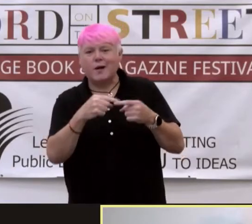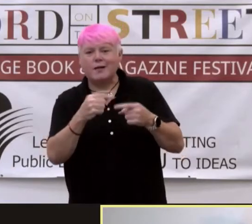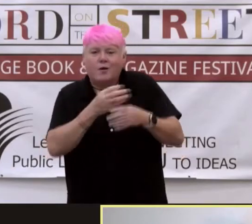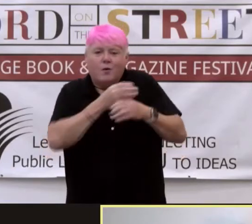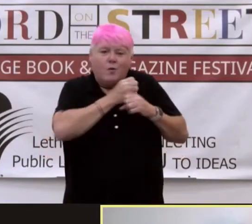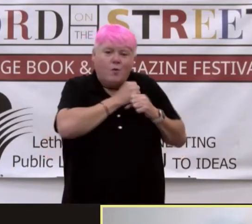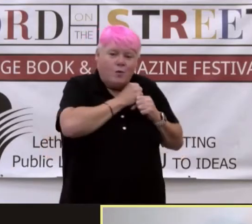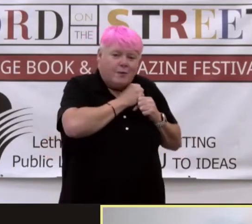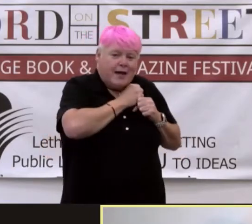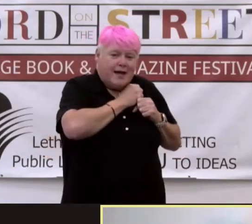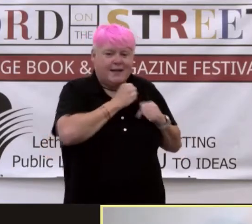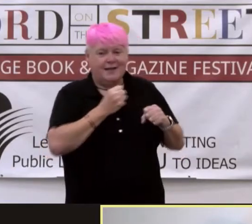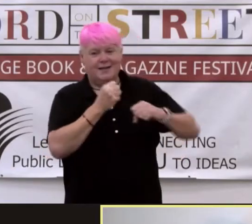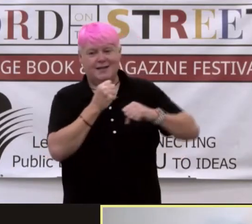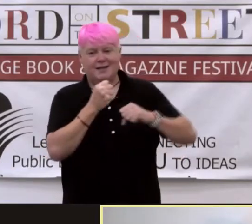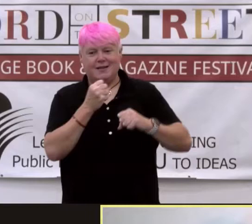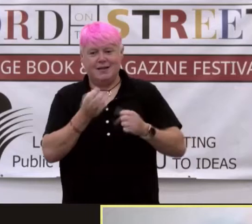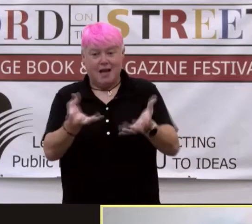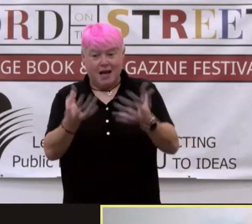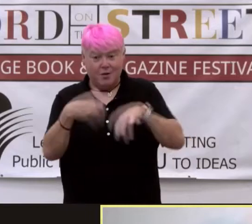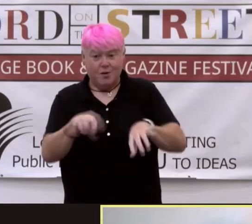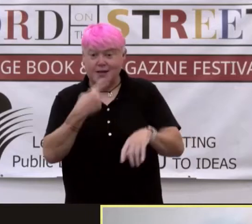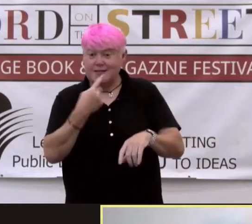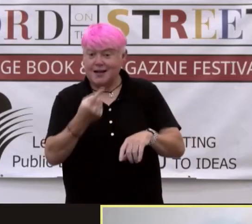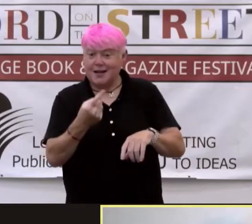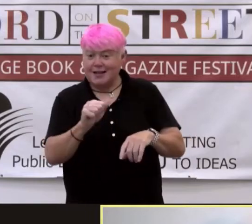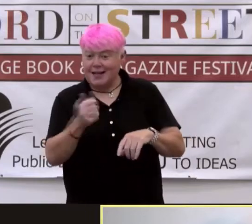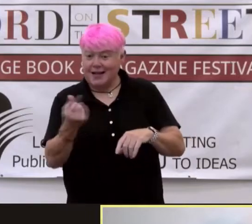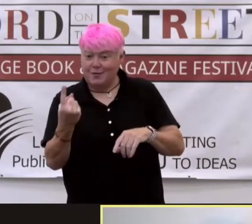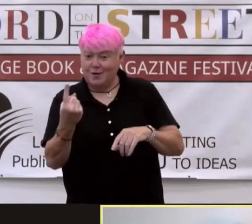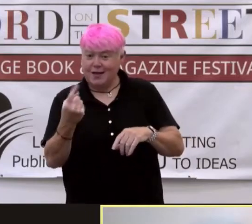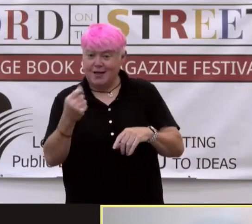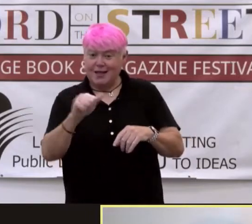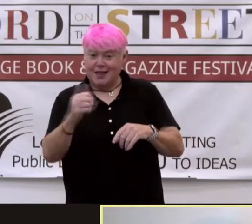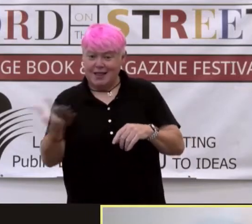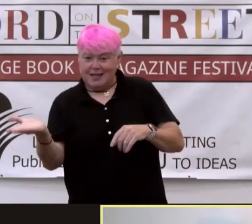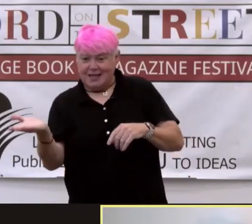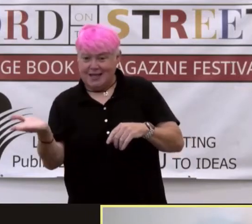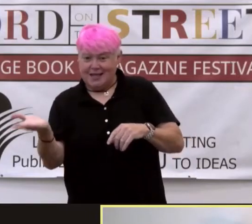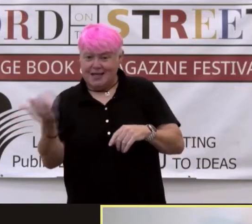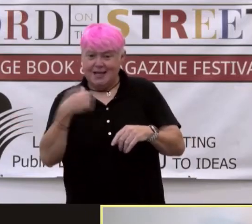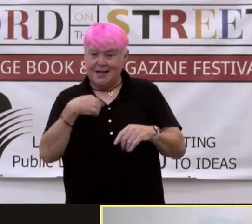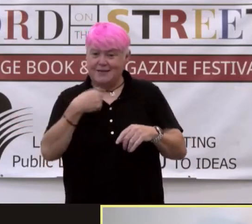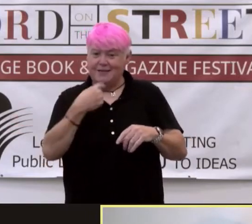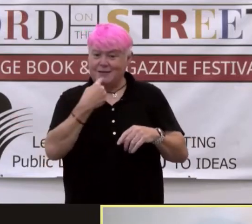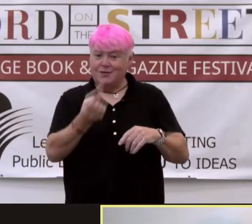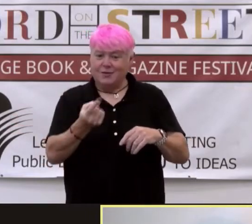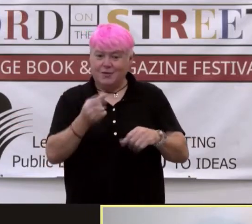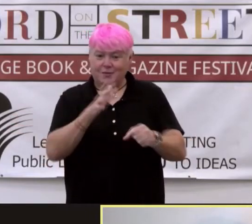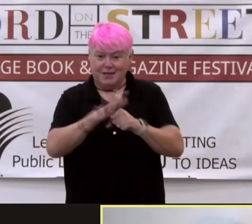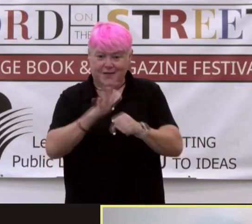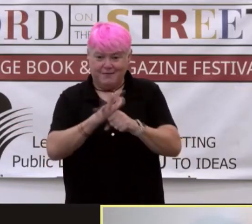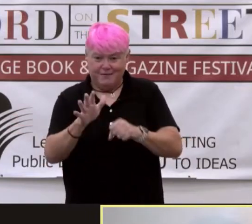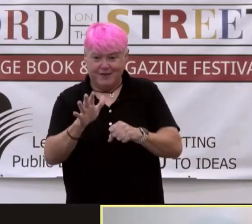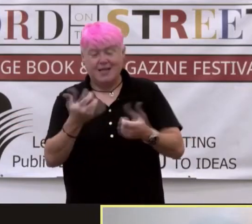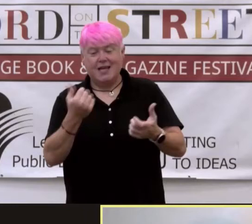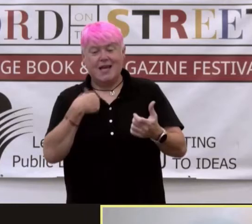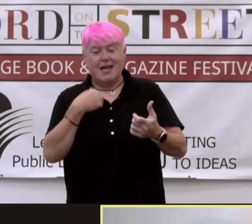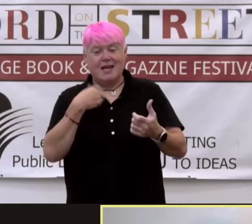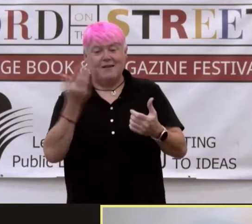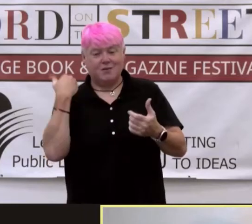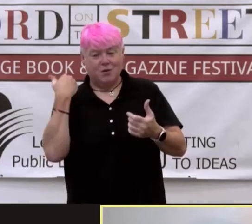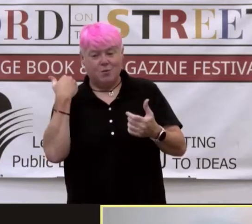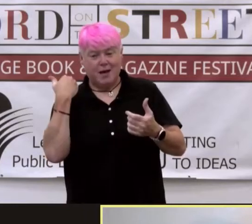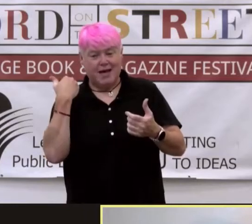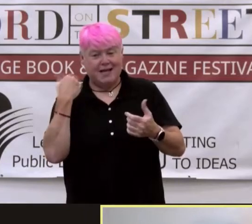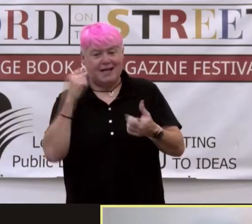chronic, I don't want to tell anyone anything. And then I eventually get to a point where it's like I haven't told them enough and I have to go back and revise.